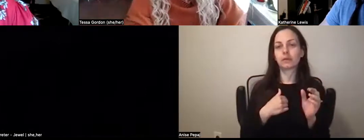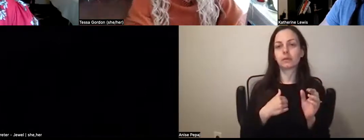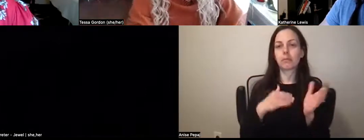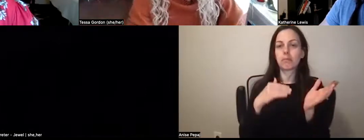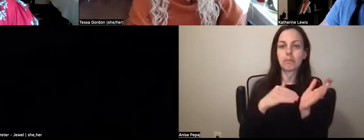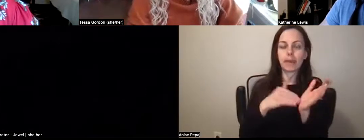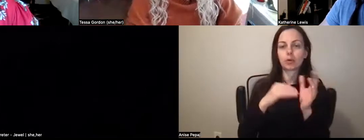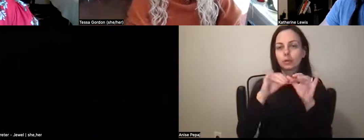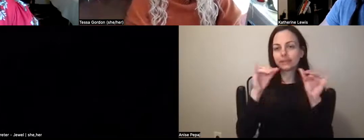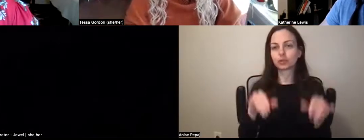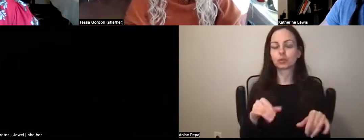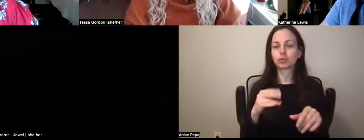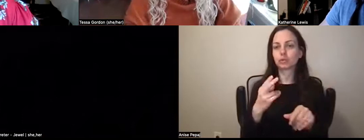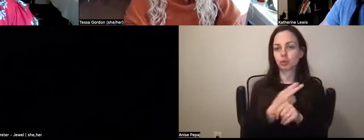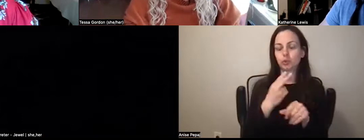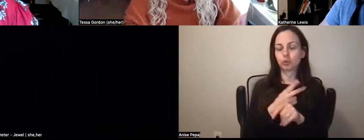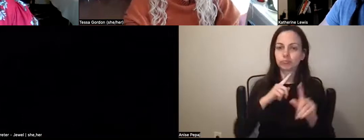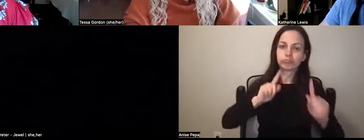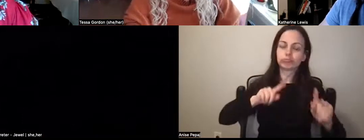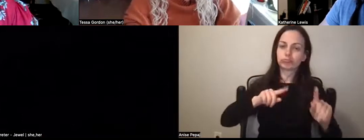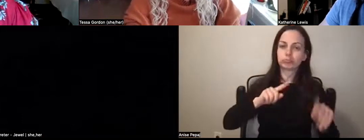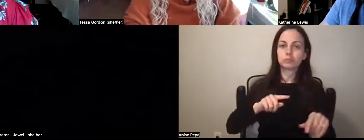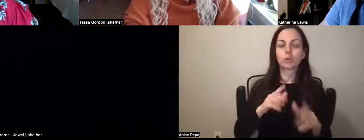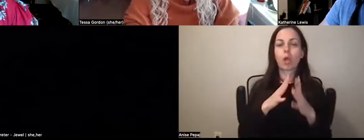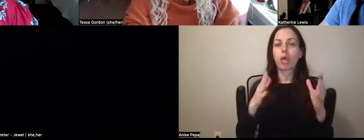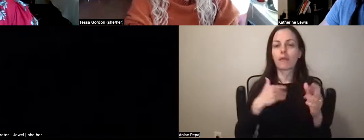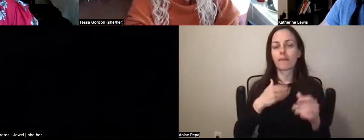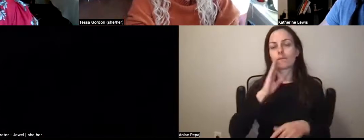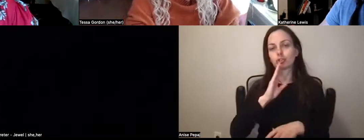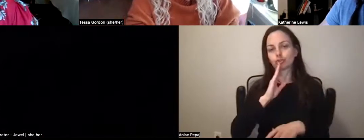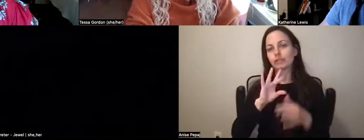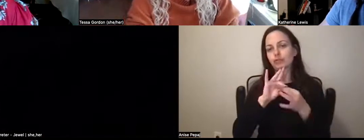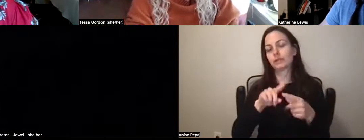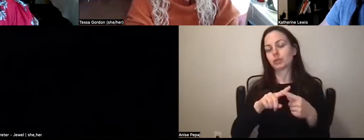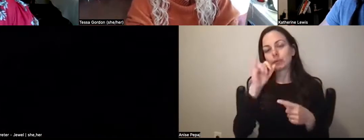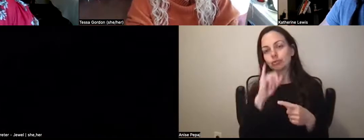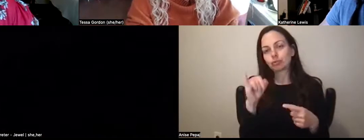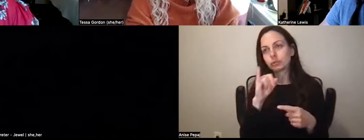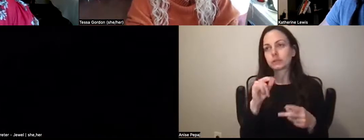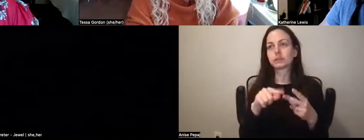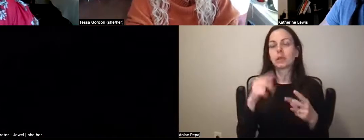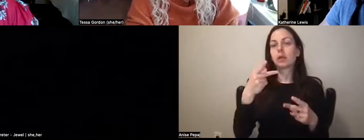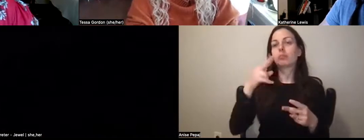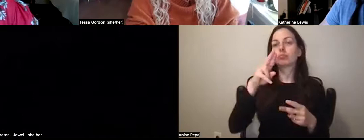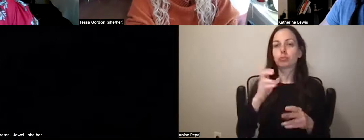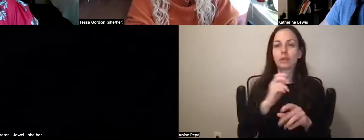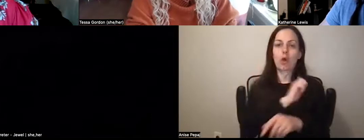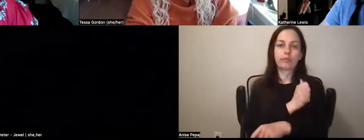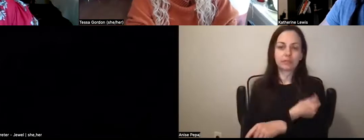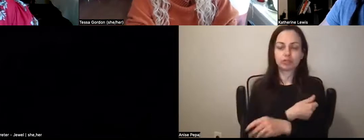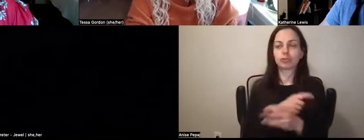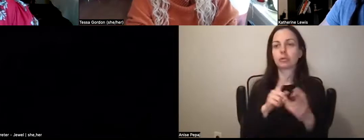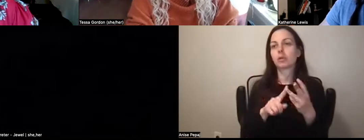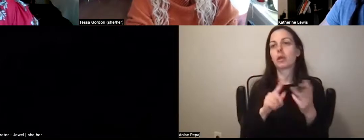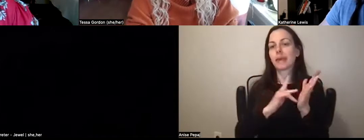institution utilizer. So, you know, a lot of my frustrations come around insurance and pre-authorization and medications that